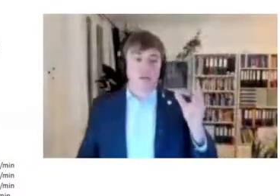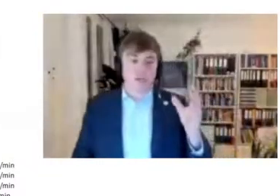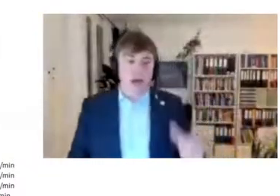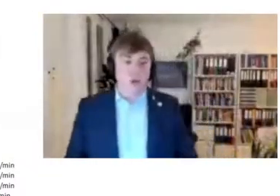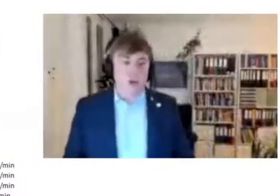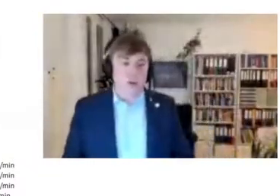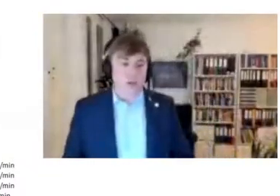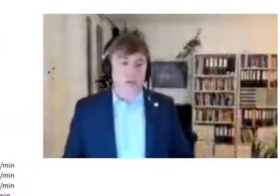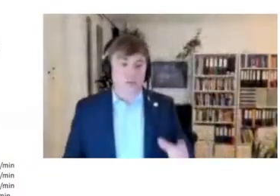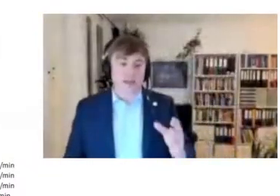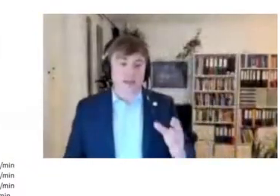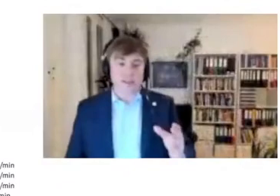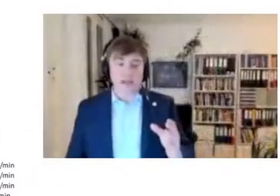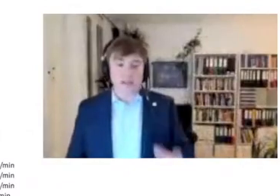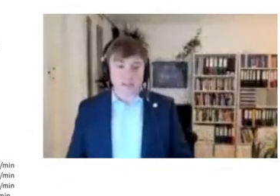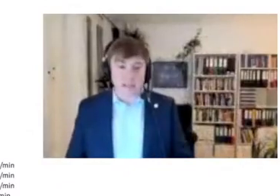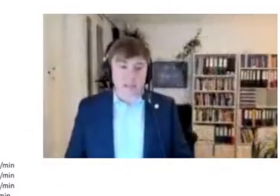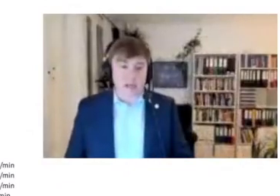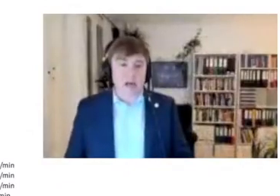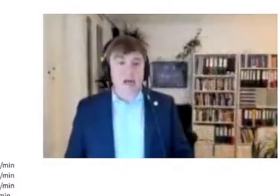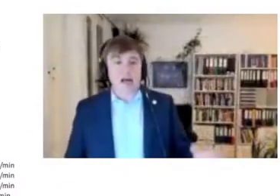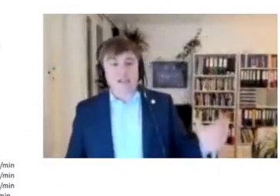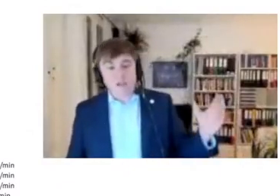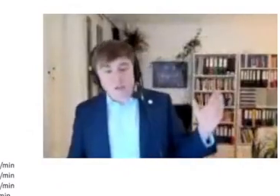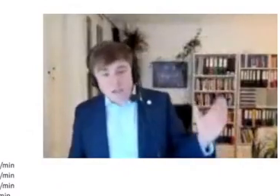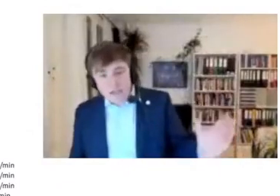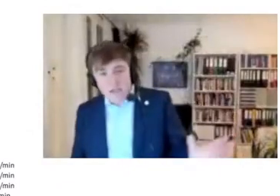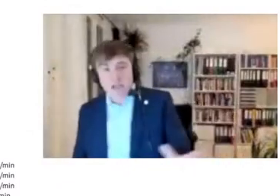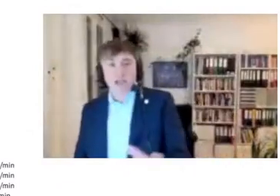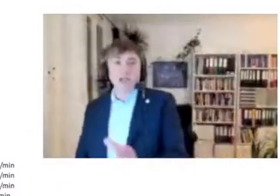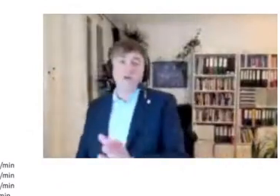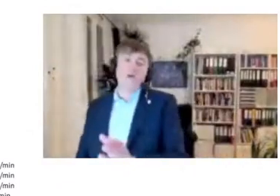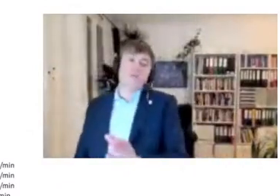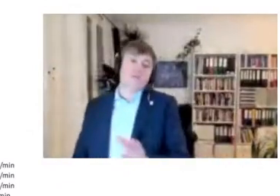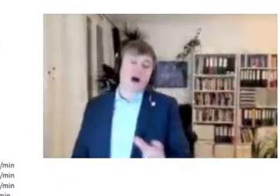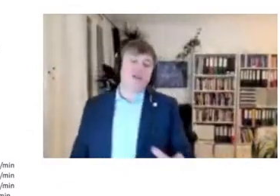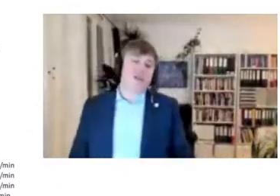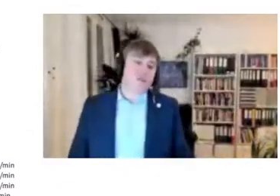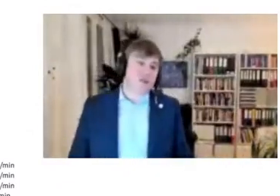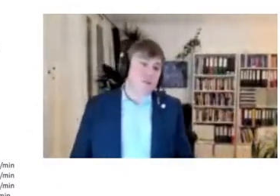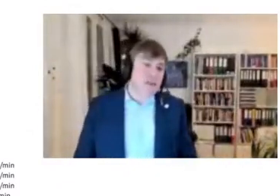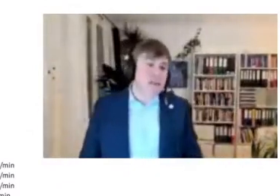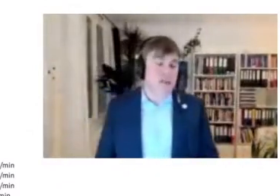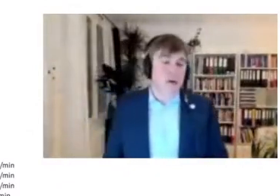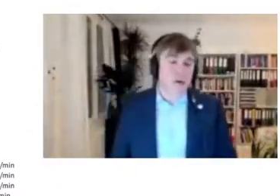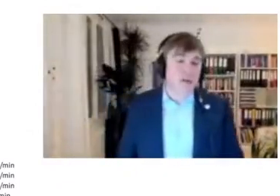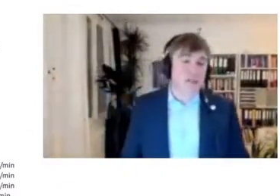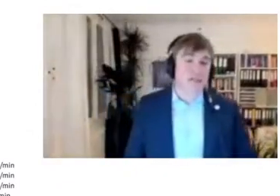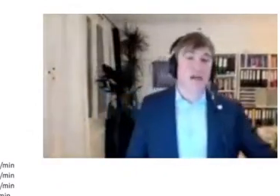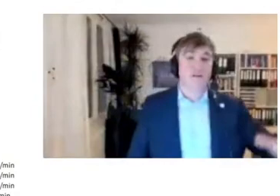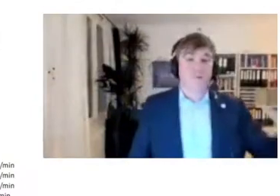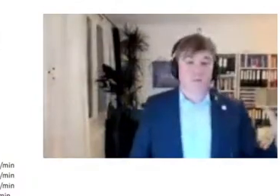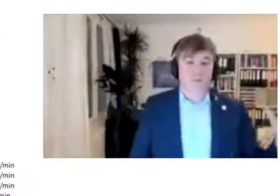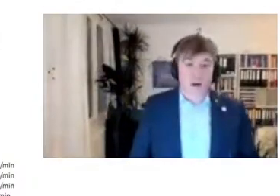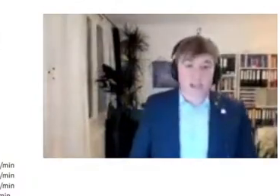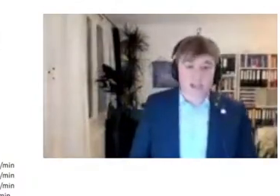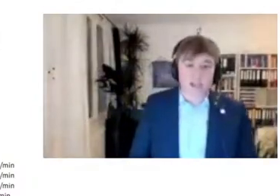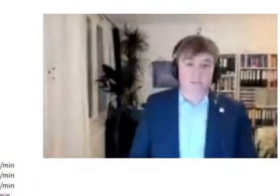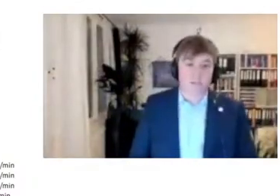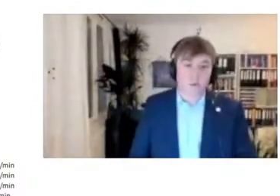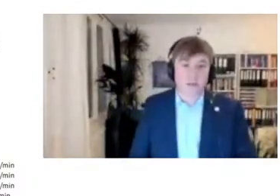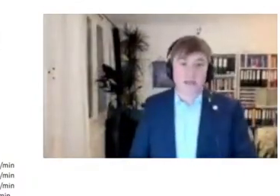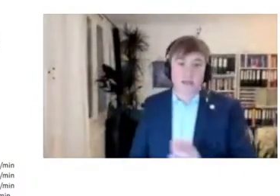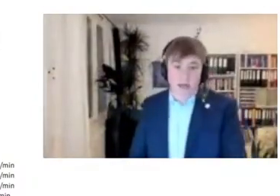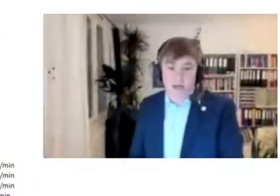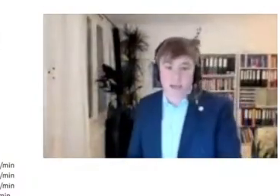a Zero Rating was outlawed in 2017. And you see in all branches of speeds and technologies, the prices